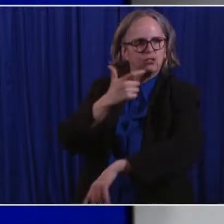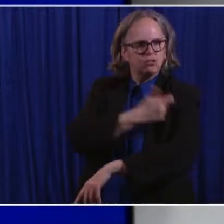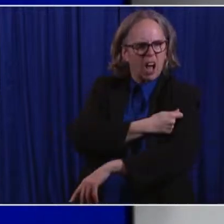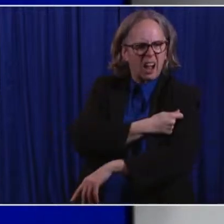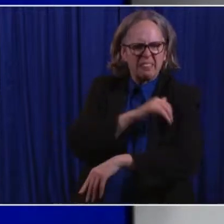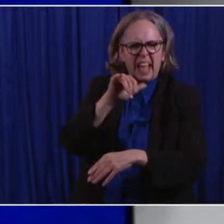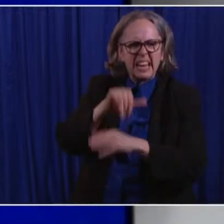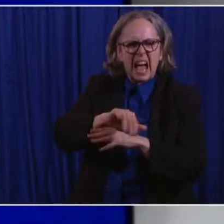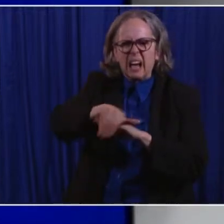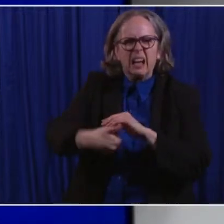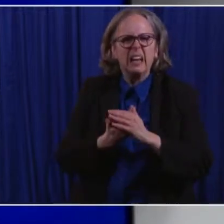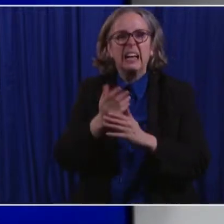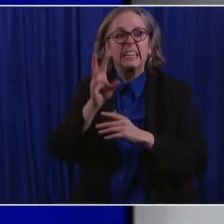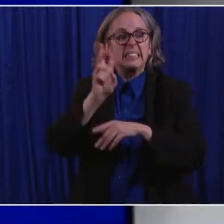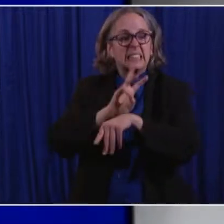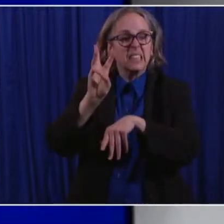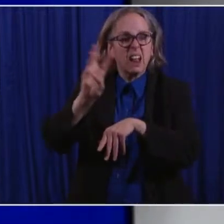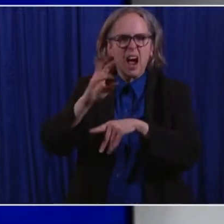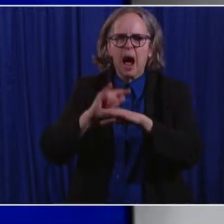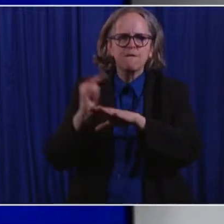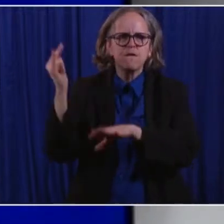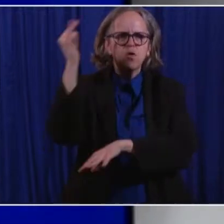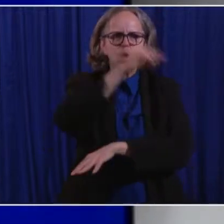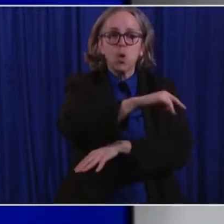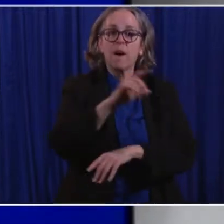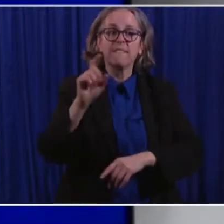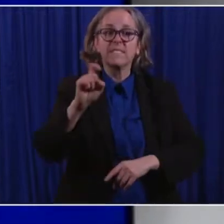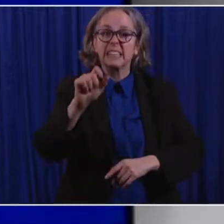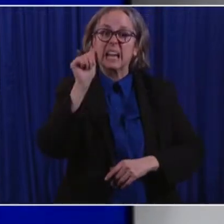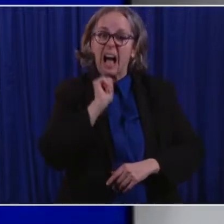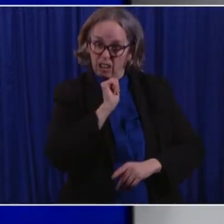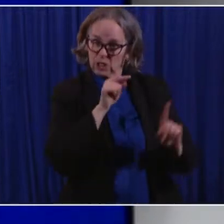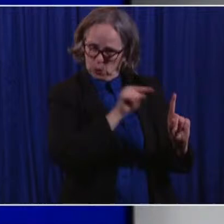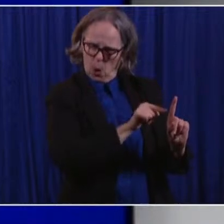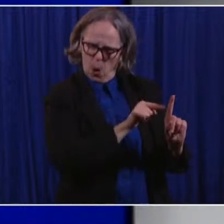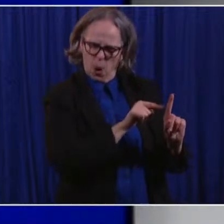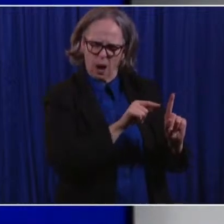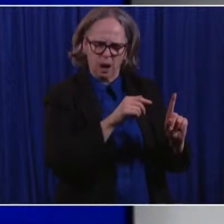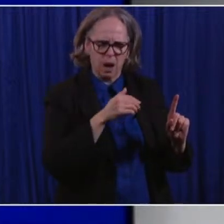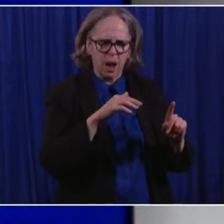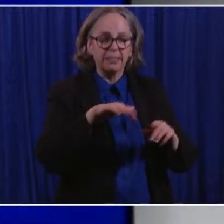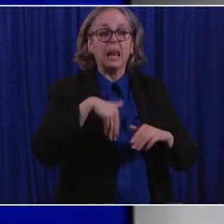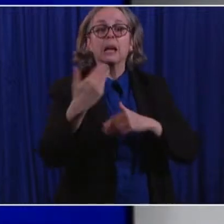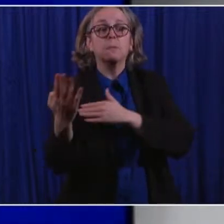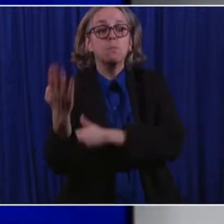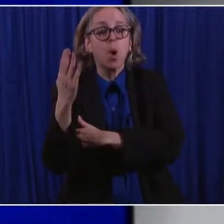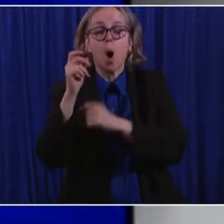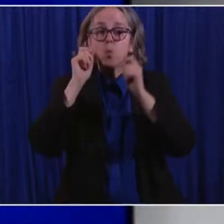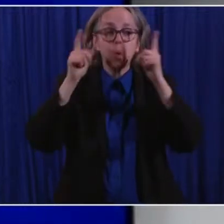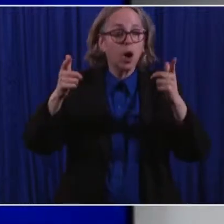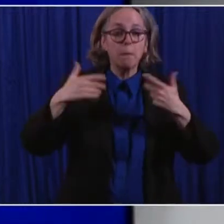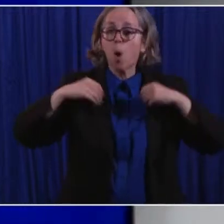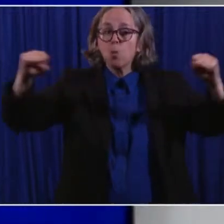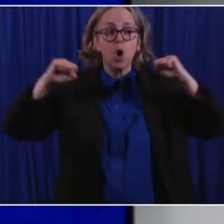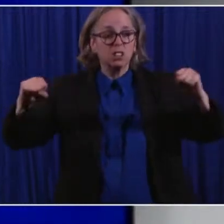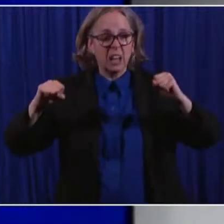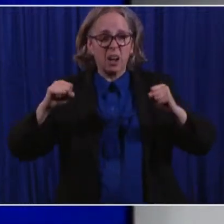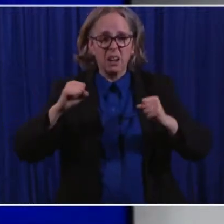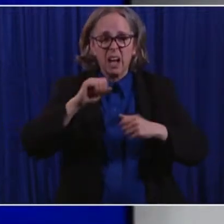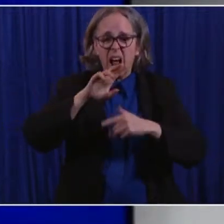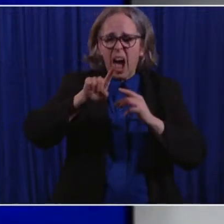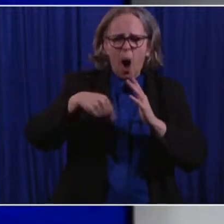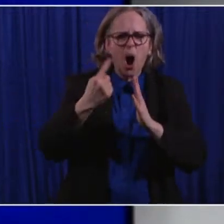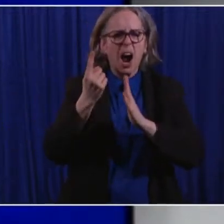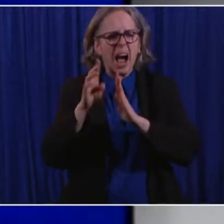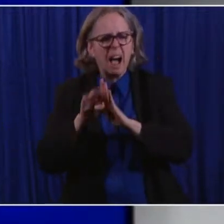Phoenix. Yesterday morning, I woke up and got my hour and a half workout in, showered, went to the workout facility and worked